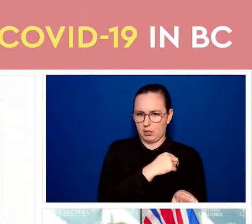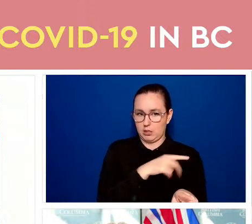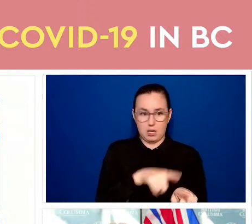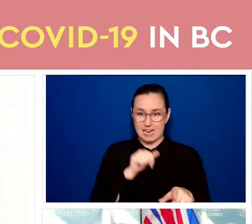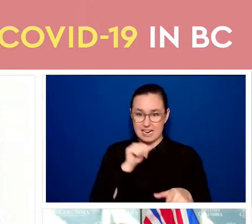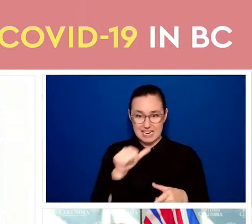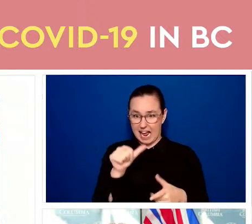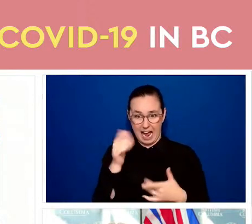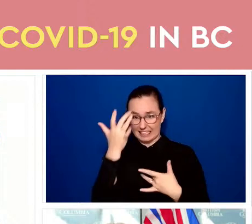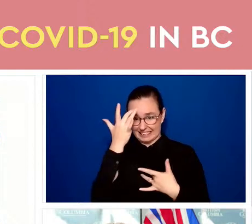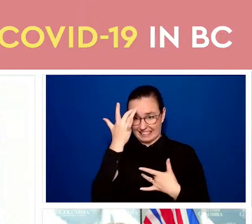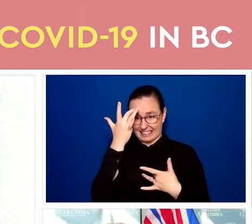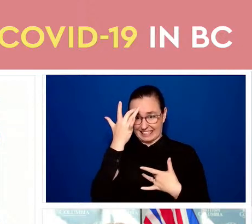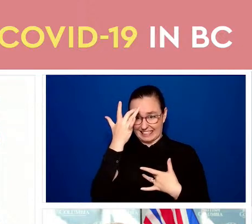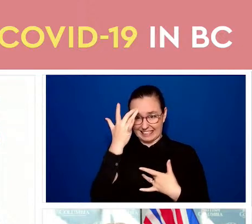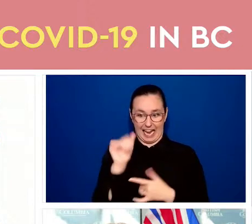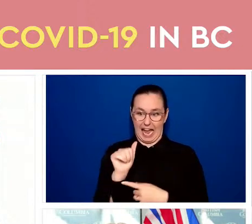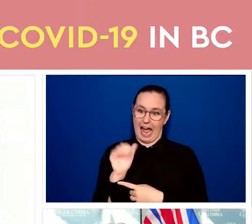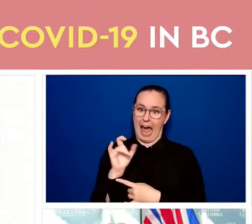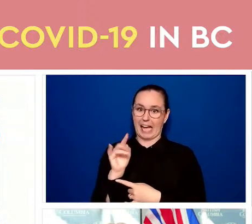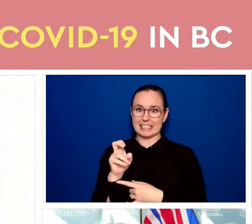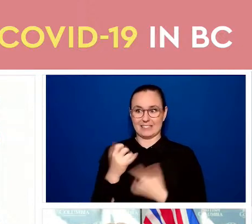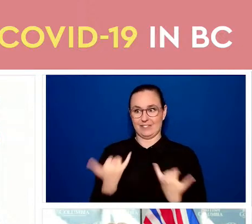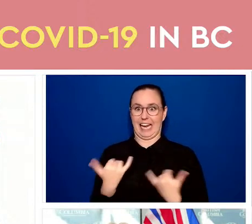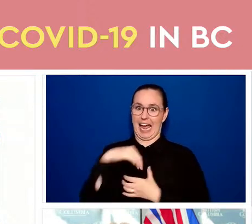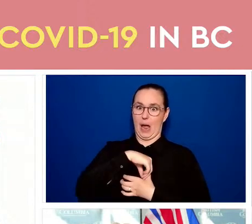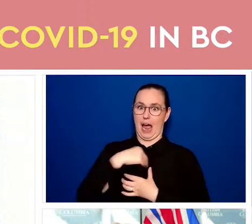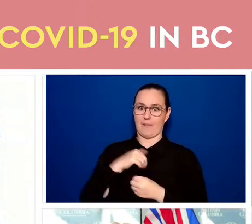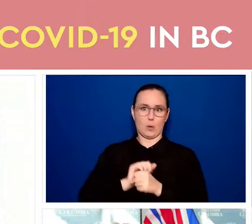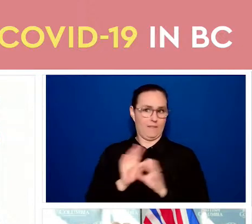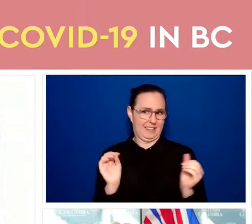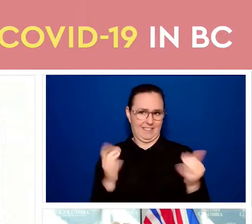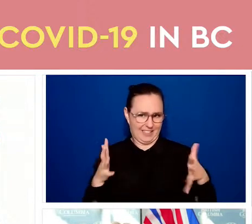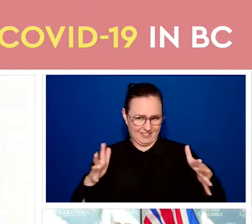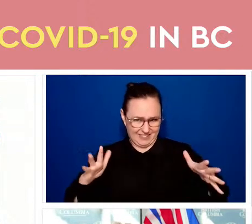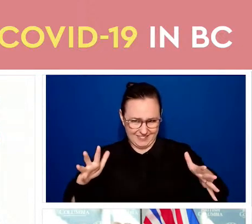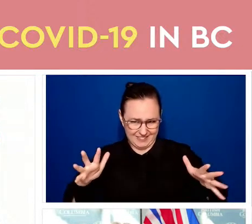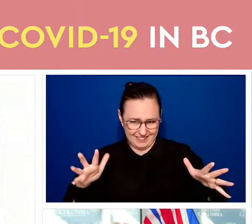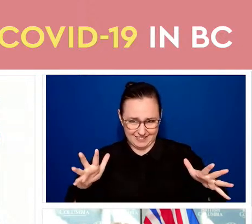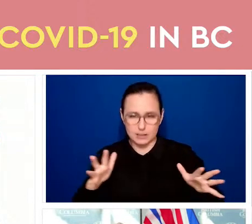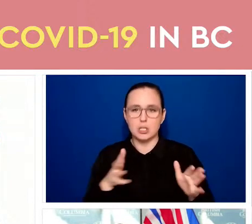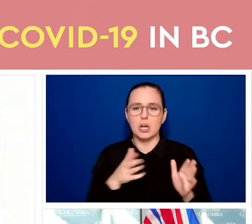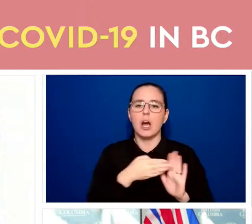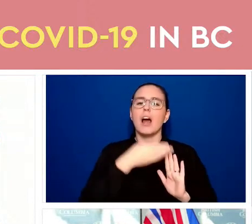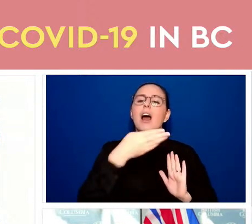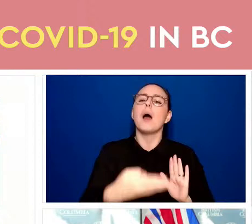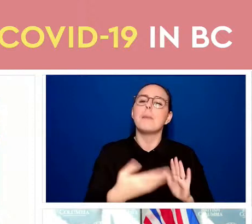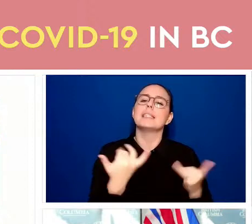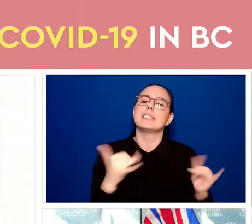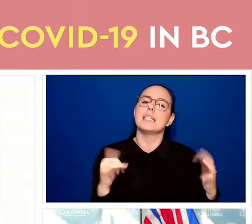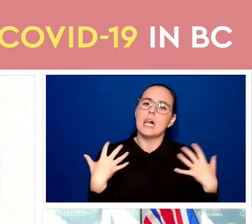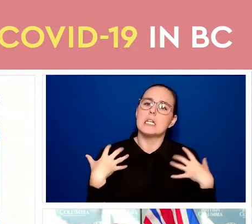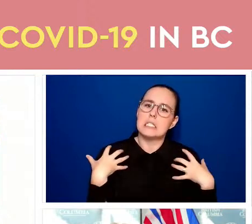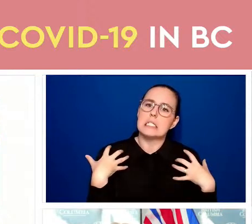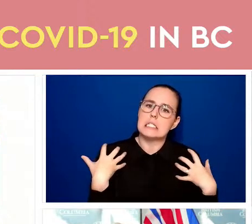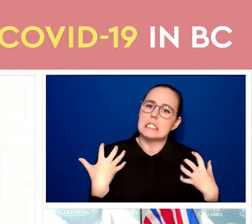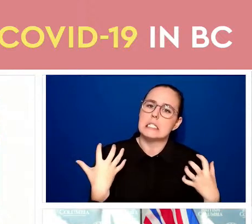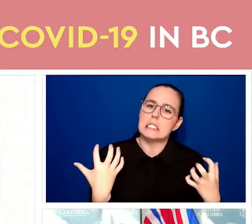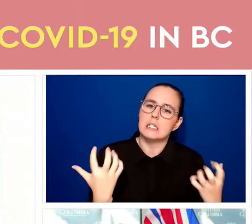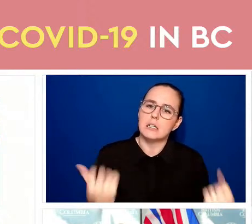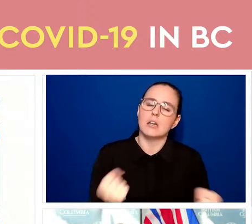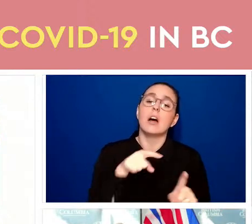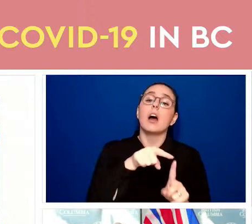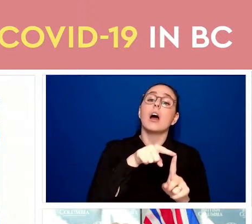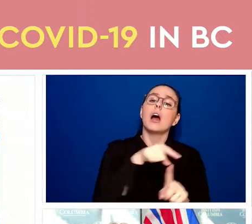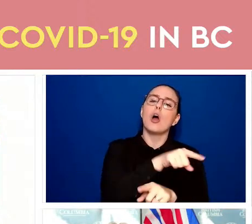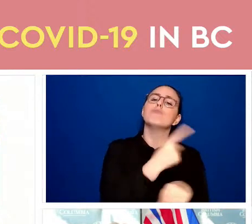case. Most of them, the vast majority of them, are in a medical bed, so they're not somebody who's in an ICU bed at this point. And we're